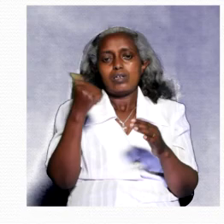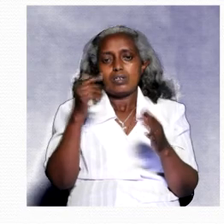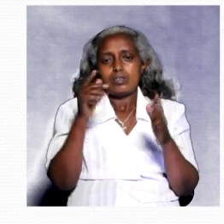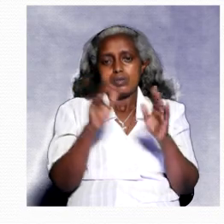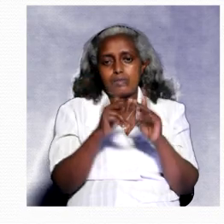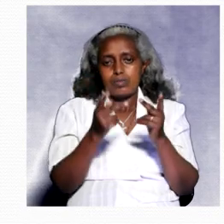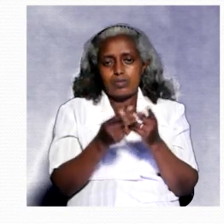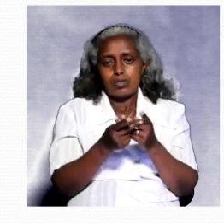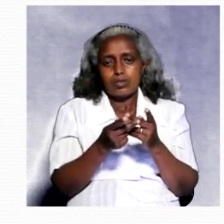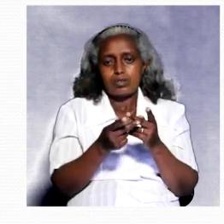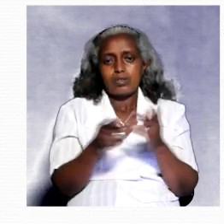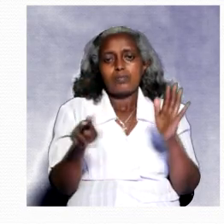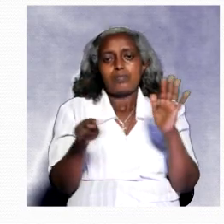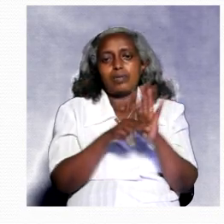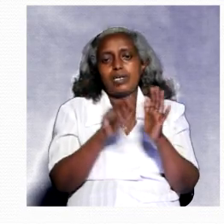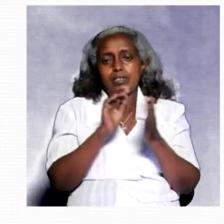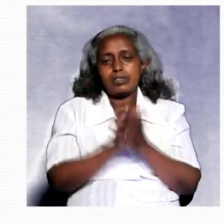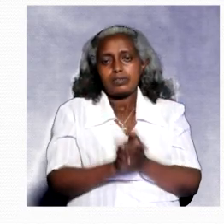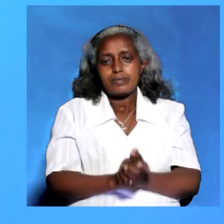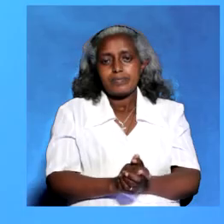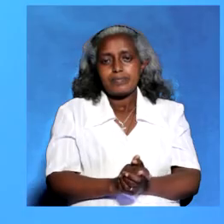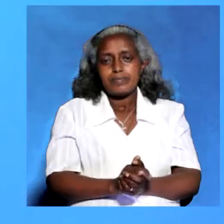part, it will be minus.